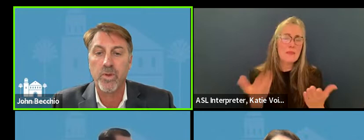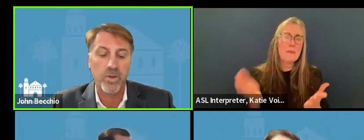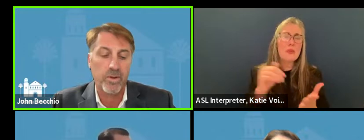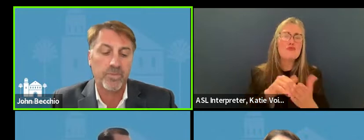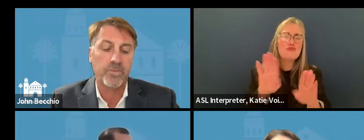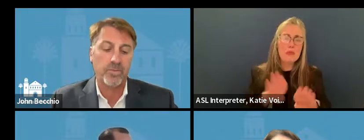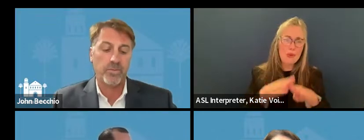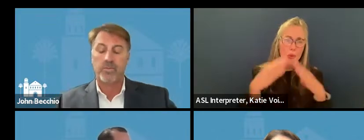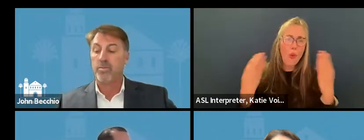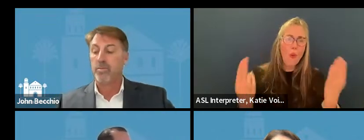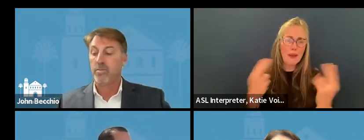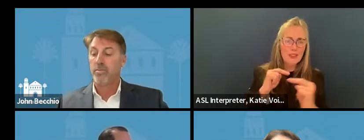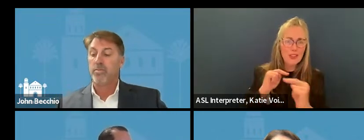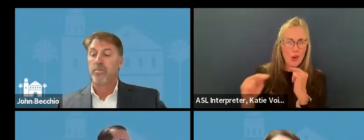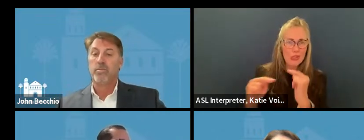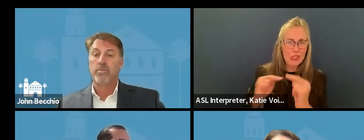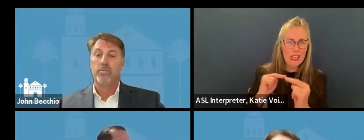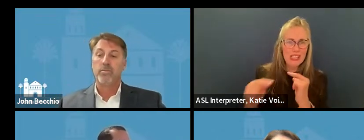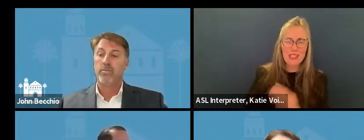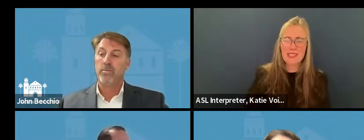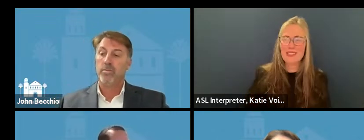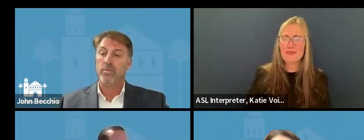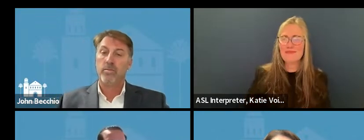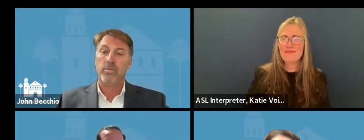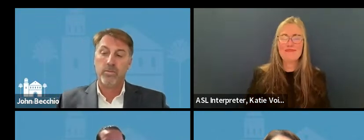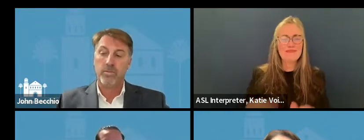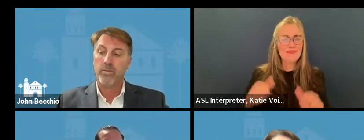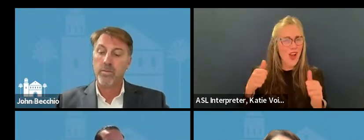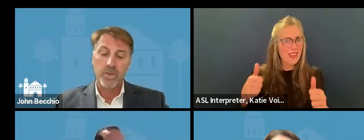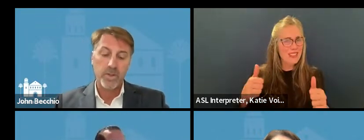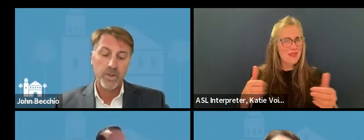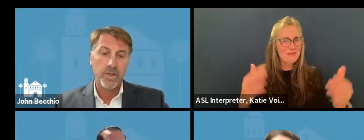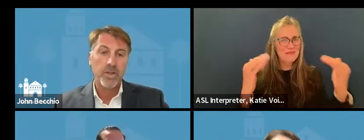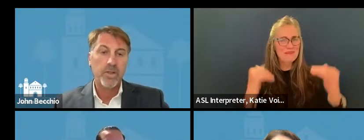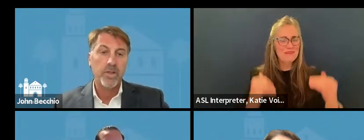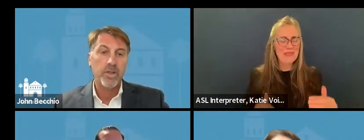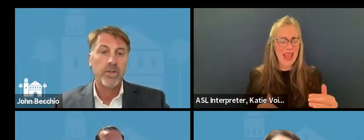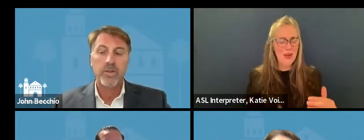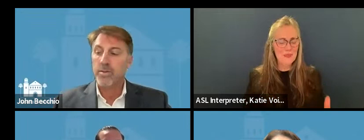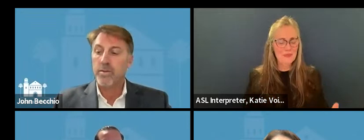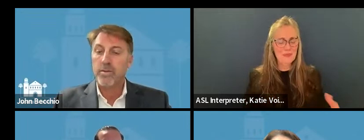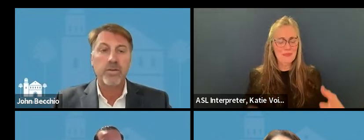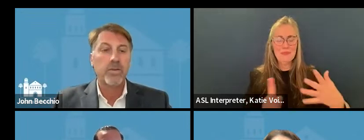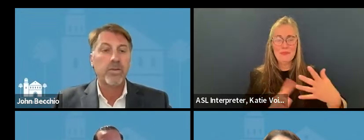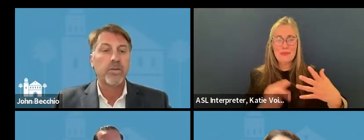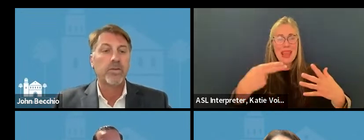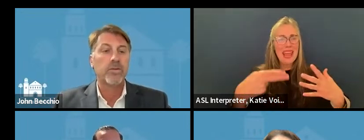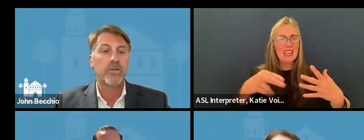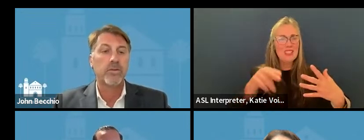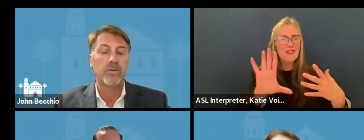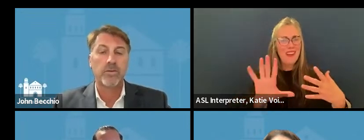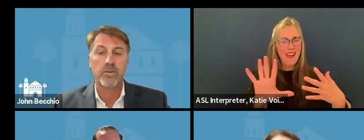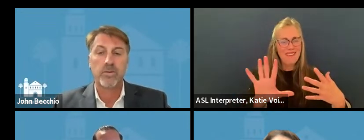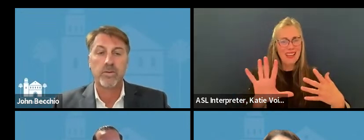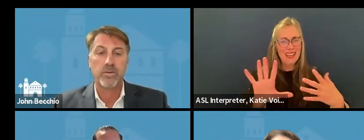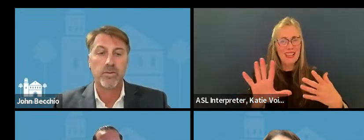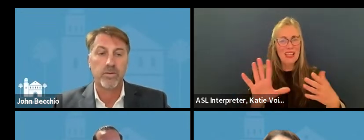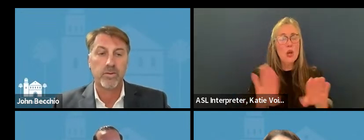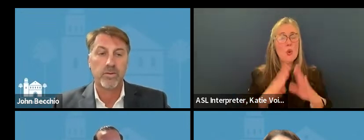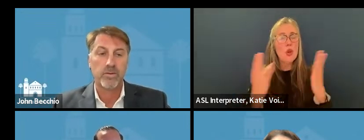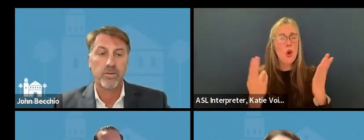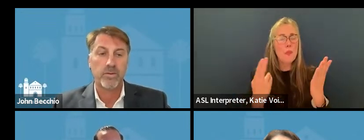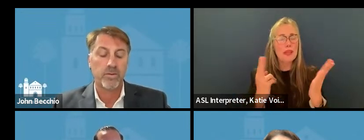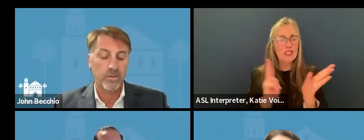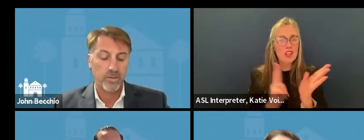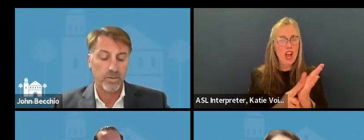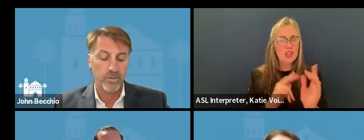Okay, awesome. Well, thank you. Then that means we'll move on to H5, the first reading and such under the Santa Barbara Unified Reopen Contract Negotiation with